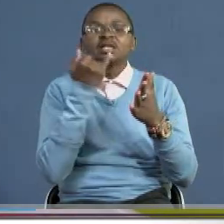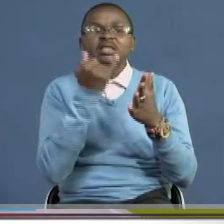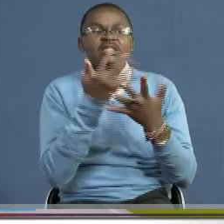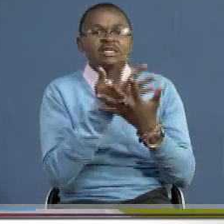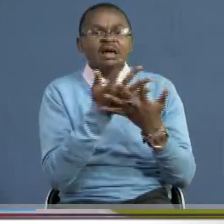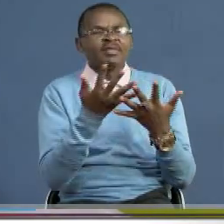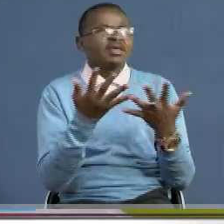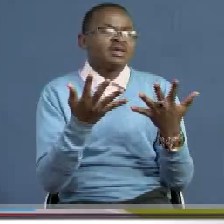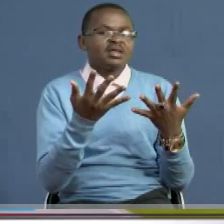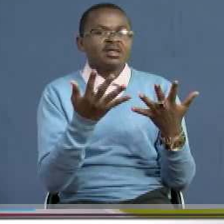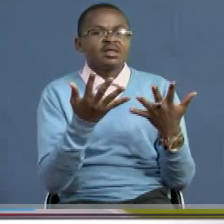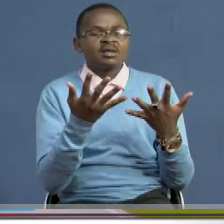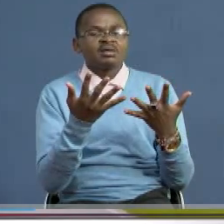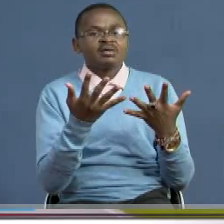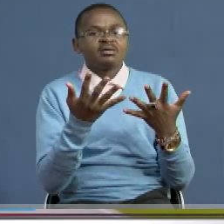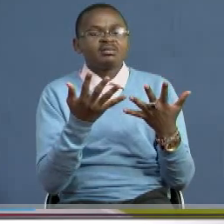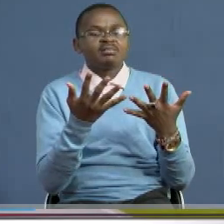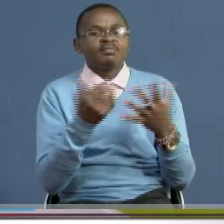that